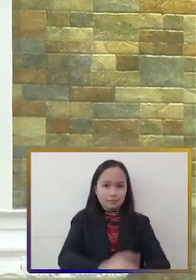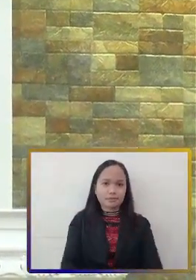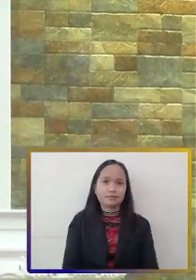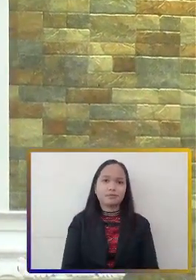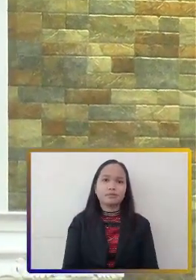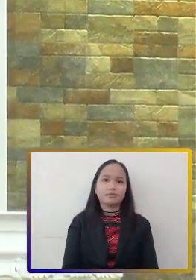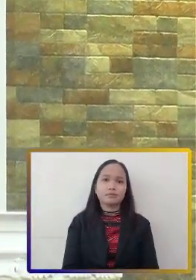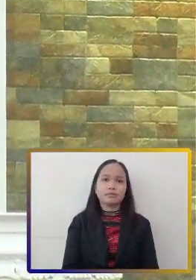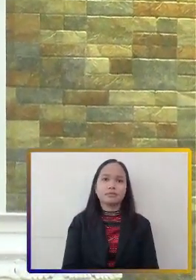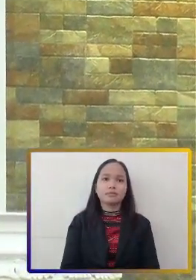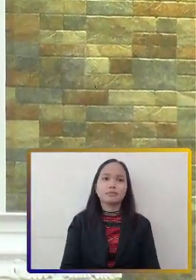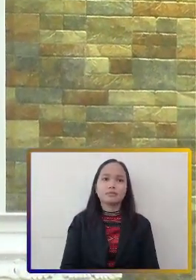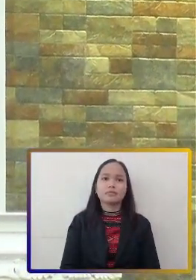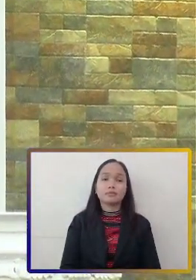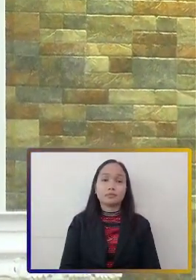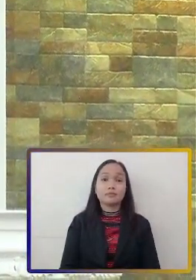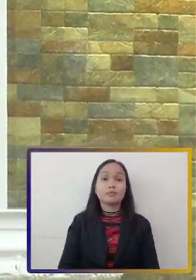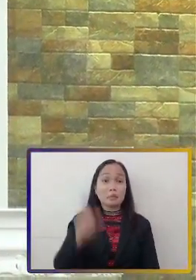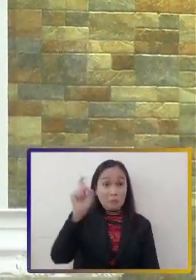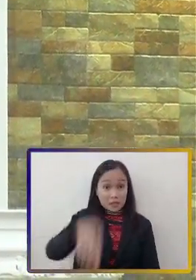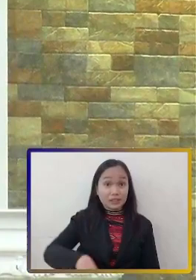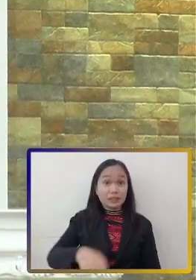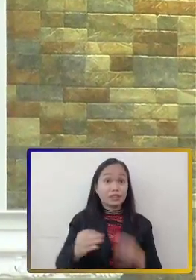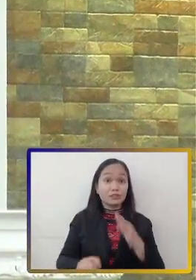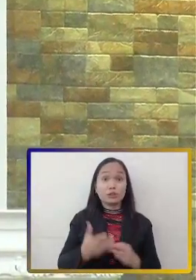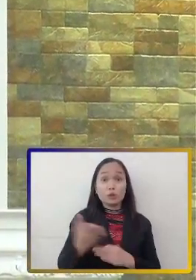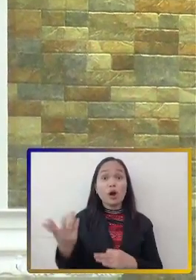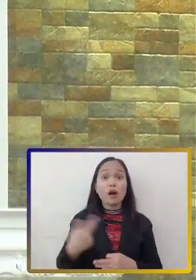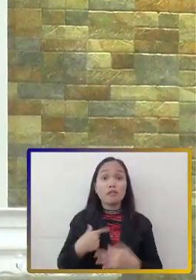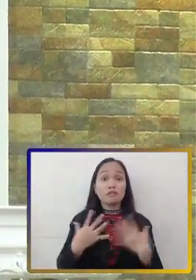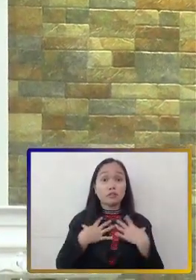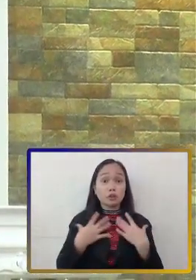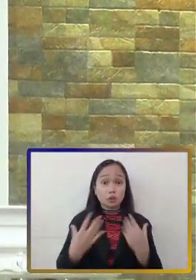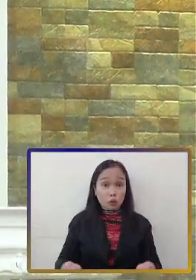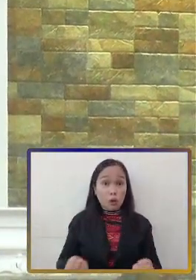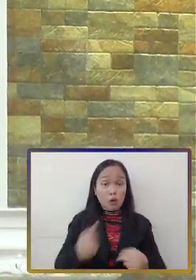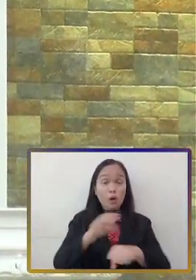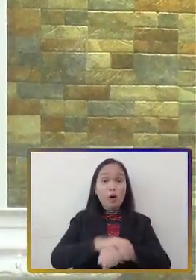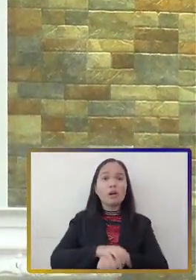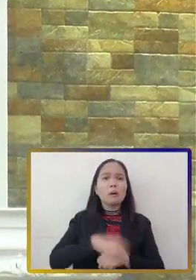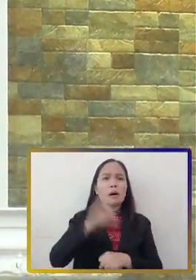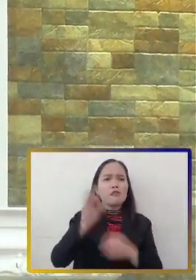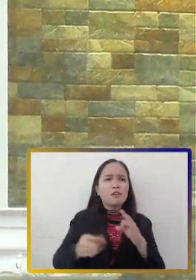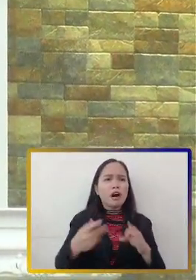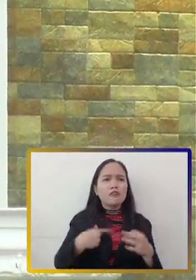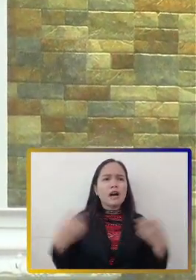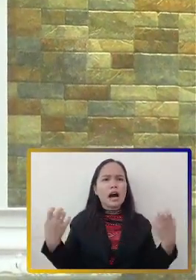Dapat kapag may stronghold, pag may kalaban, doon ka pupunta.